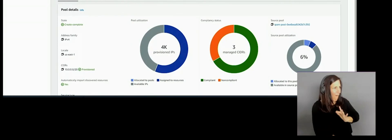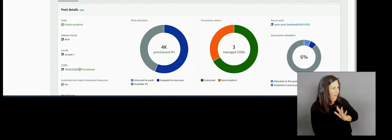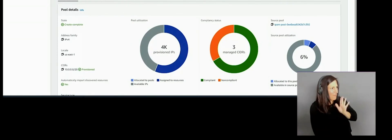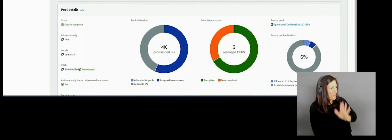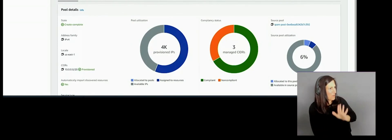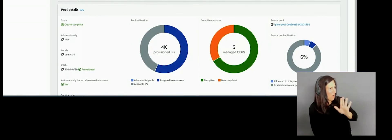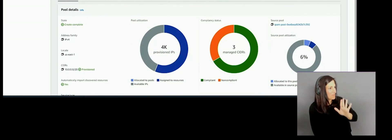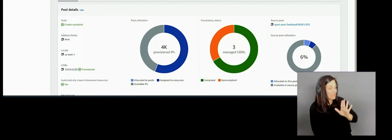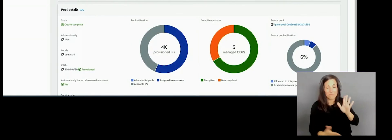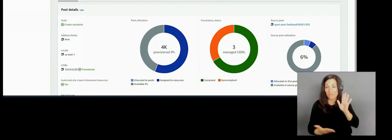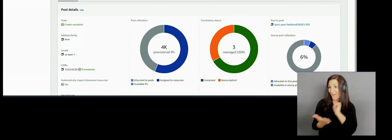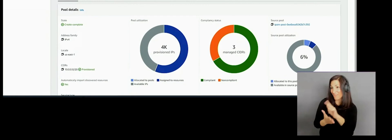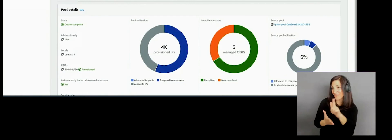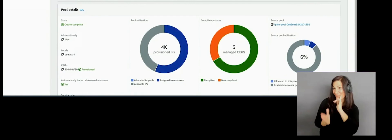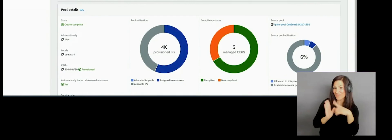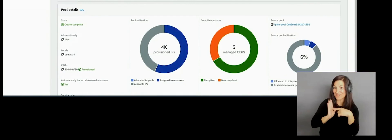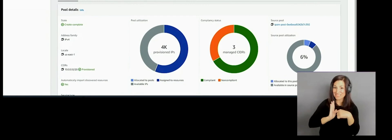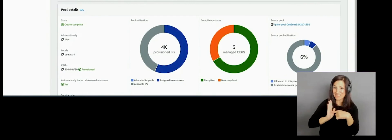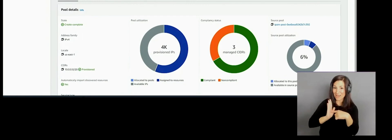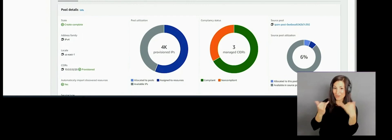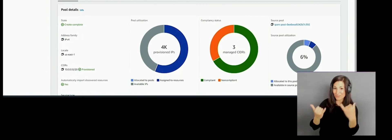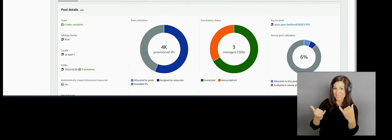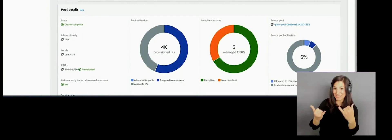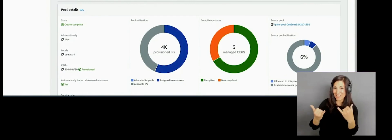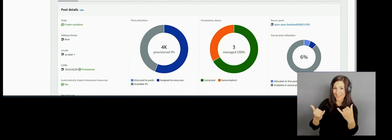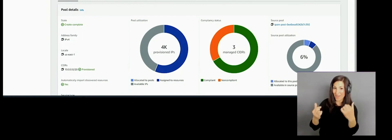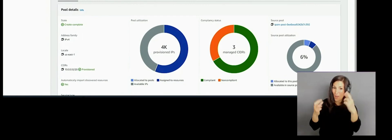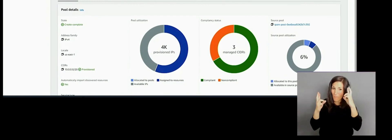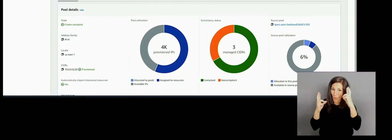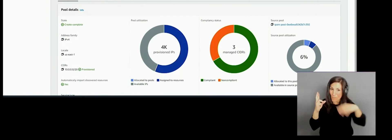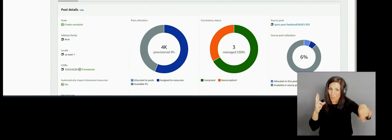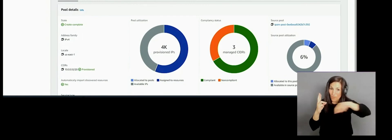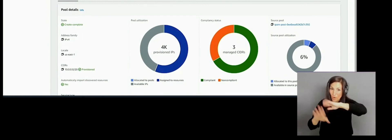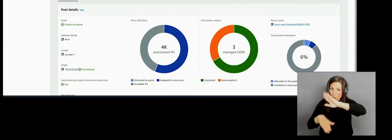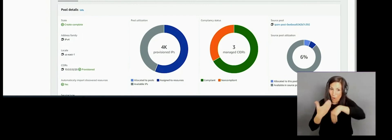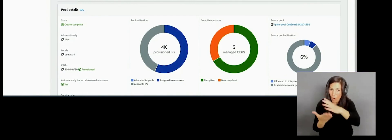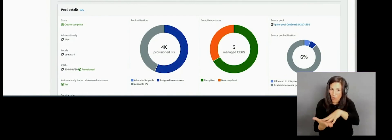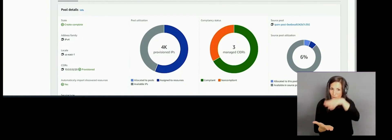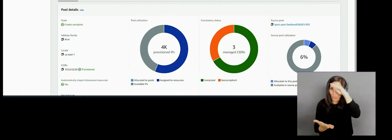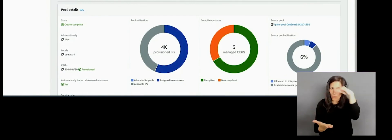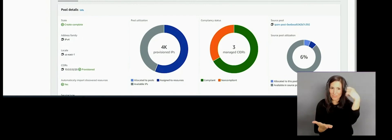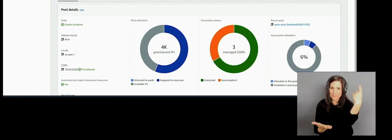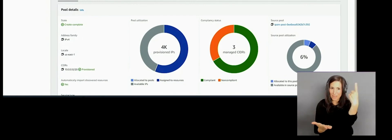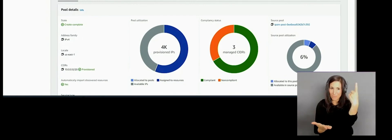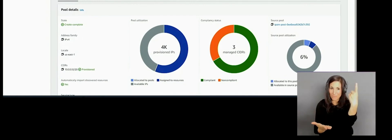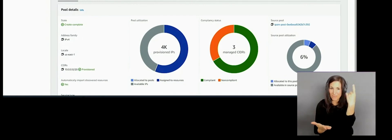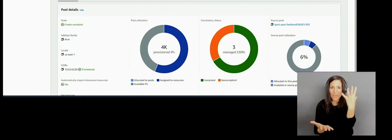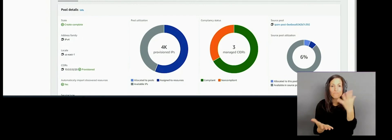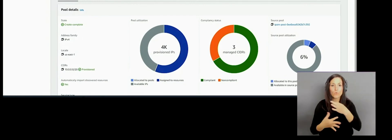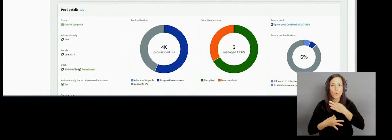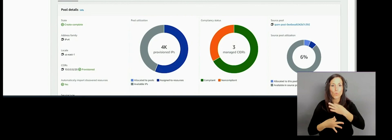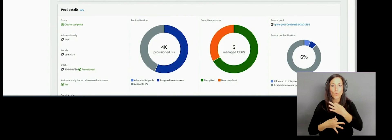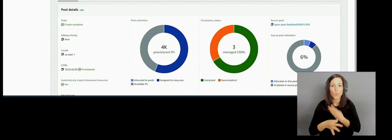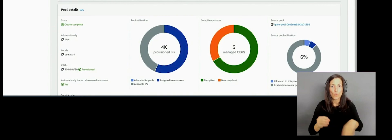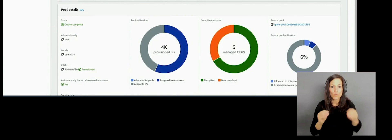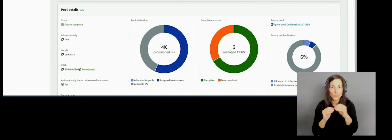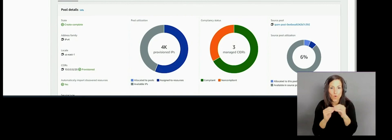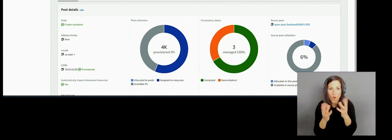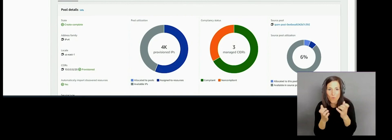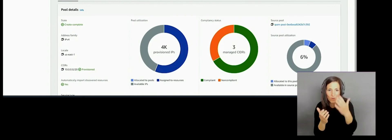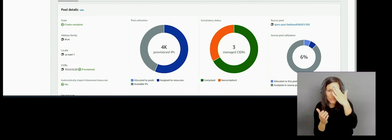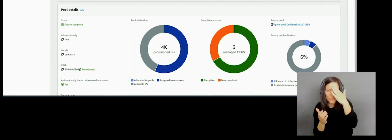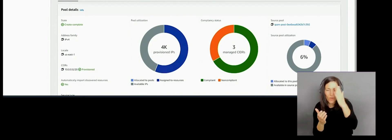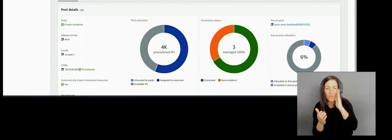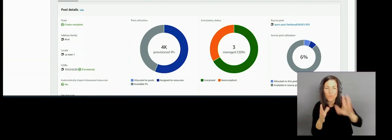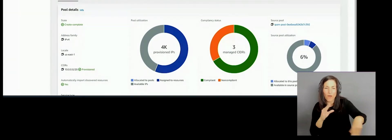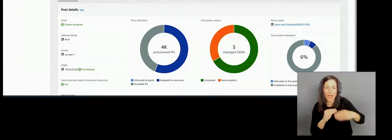demo today, and I hope everybody was able to learn something. Now, if you want to learn more, there will be a link in the chat on